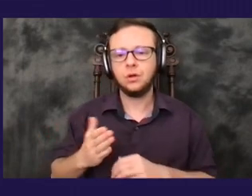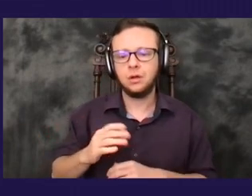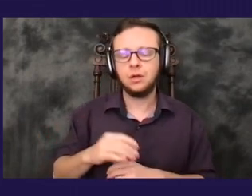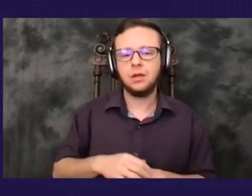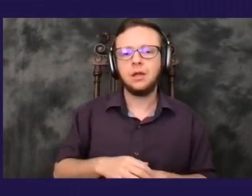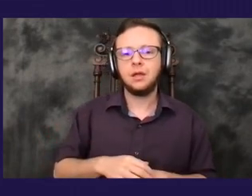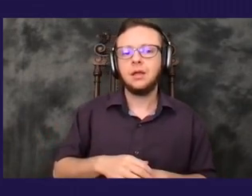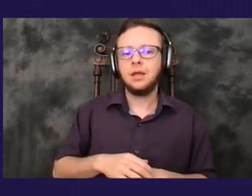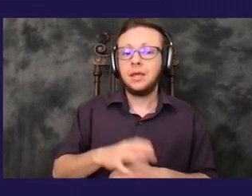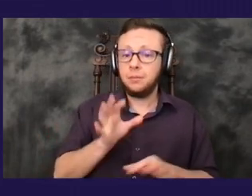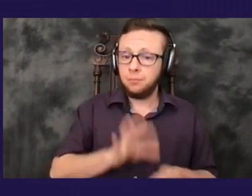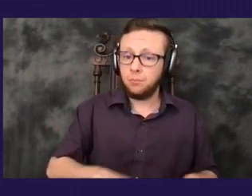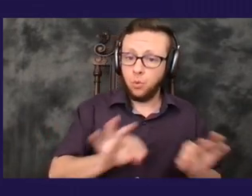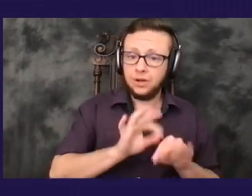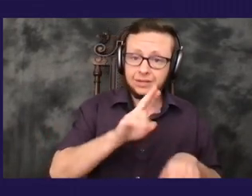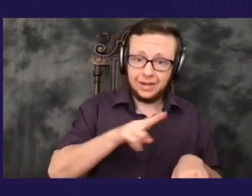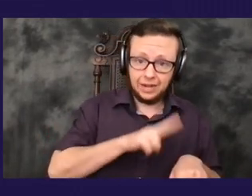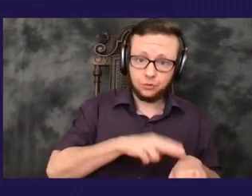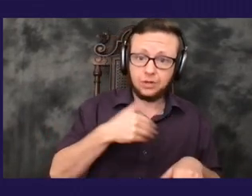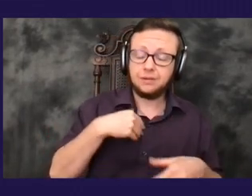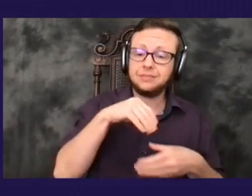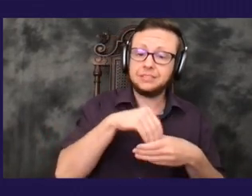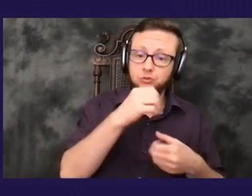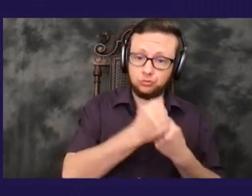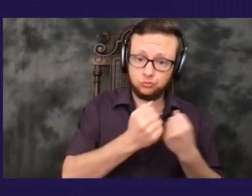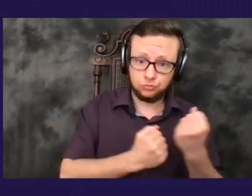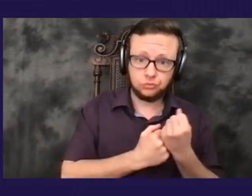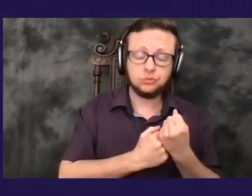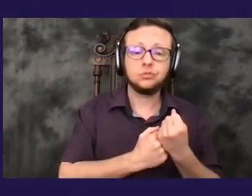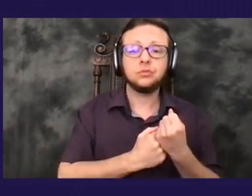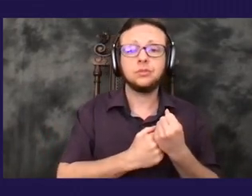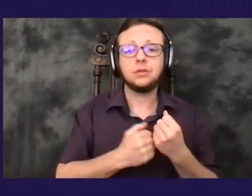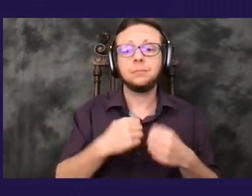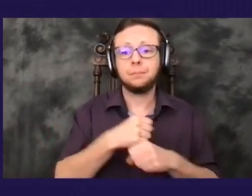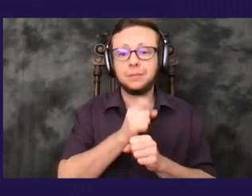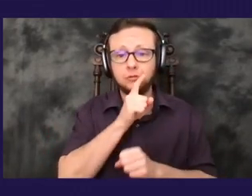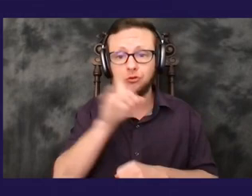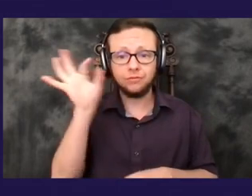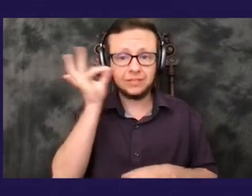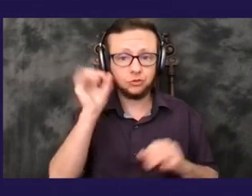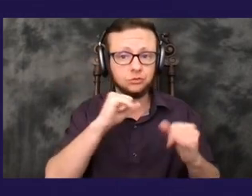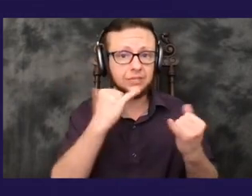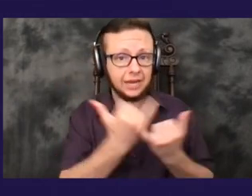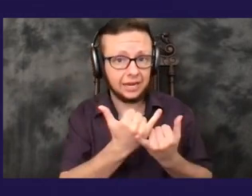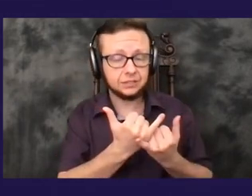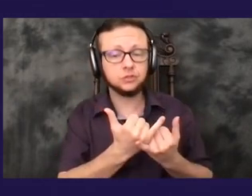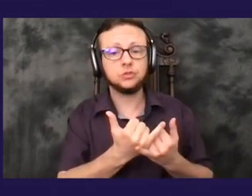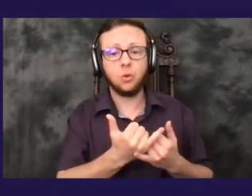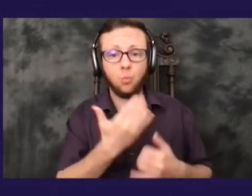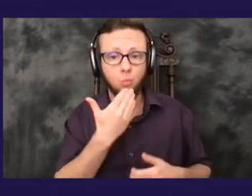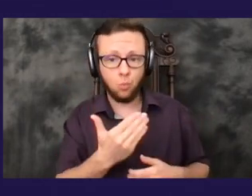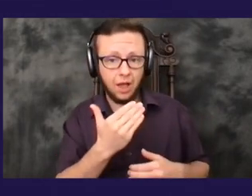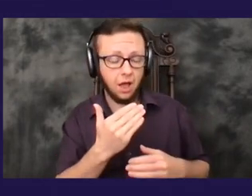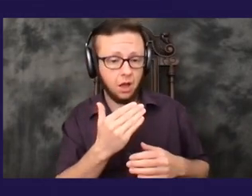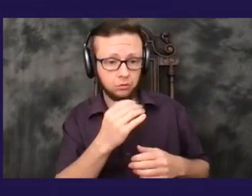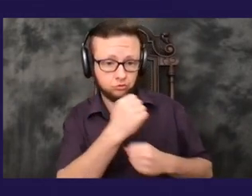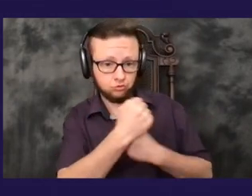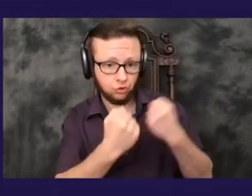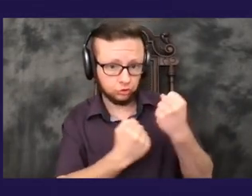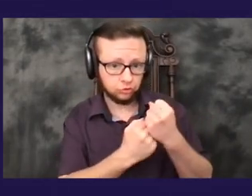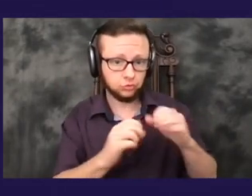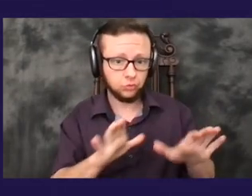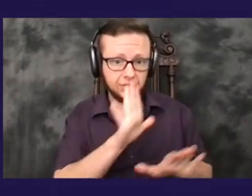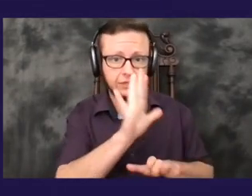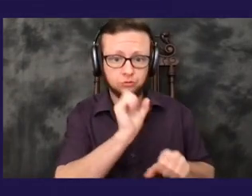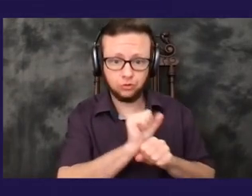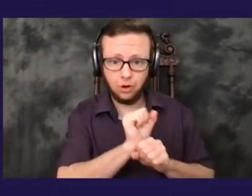to have infrastructure and to make sure that federal agencies are well configured to do their jobs, to do their missions. But I